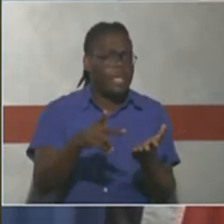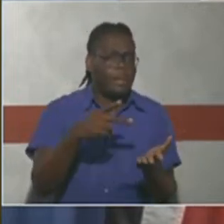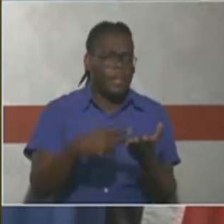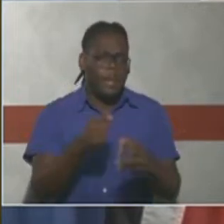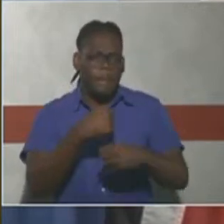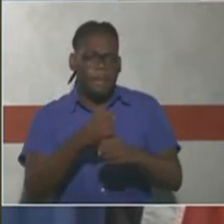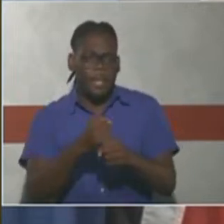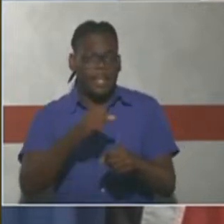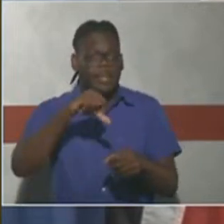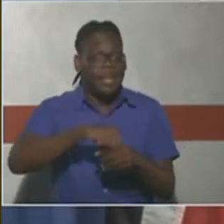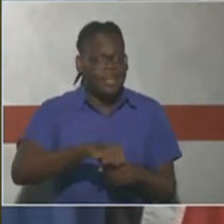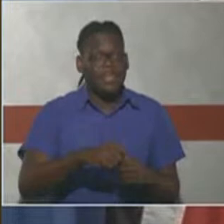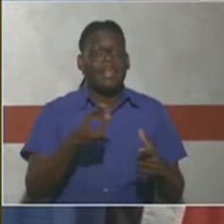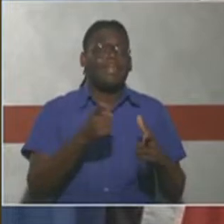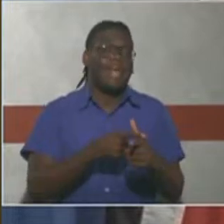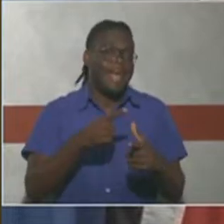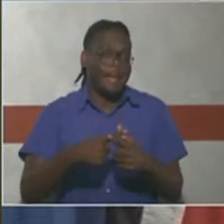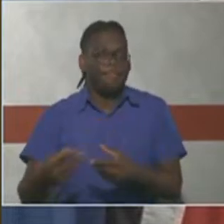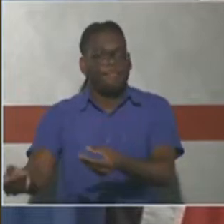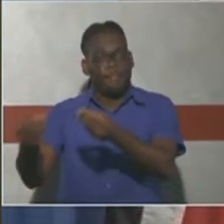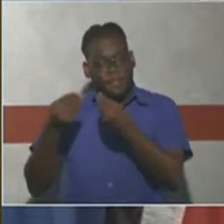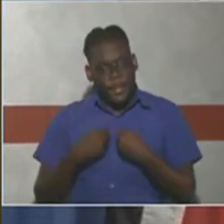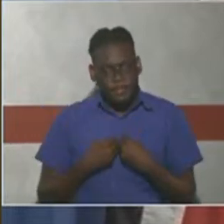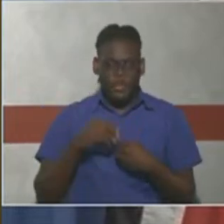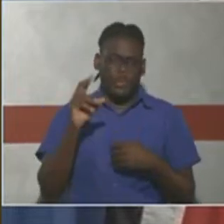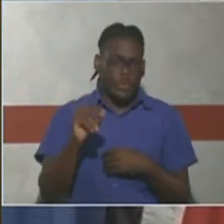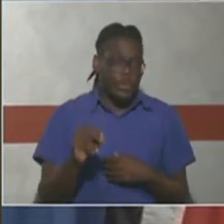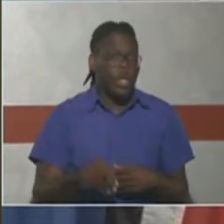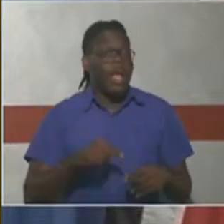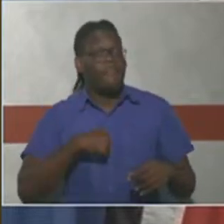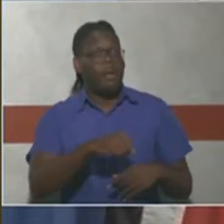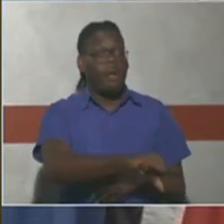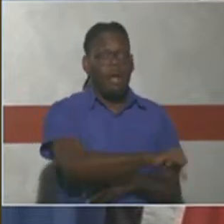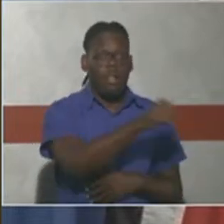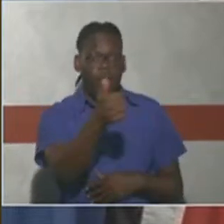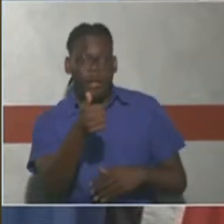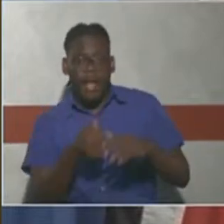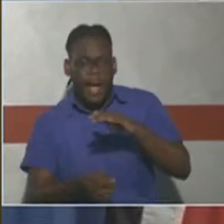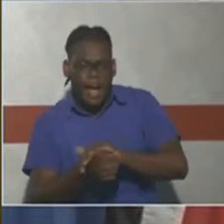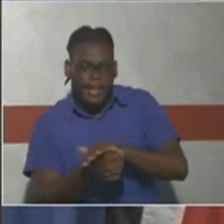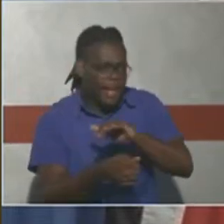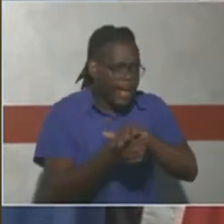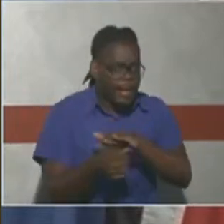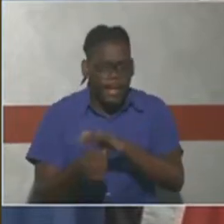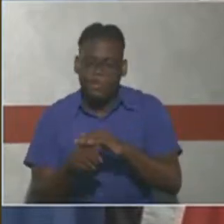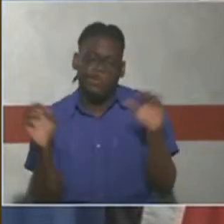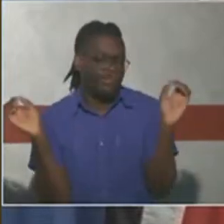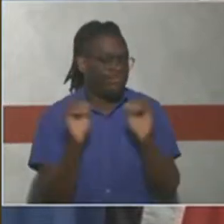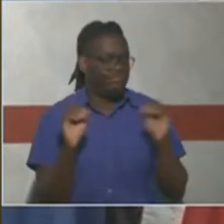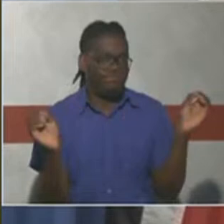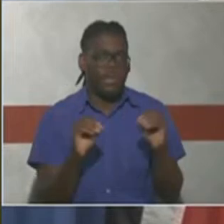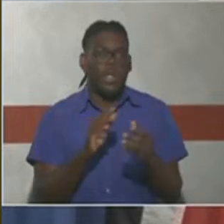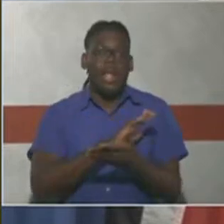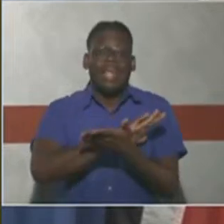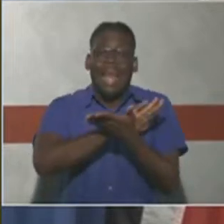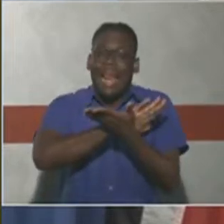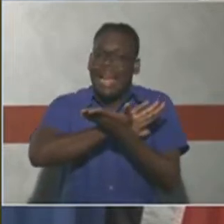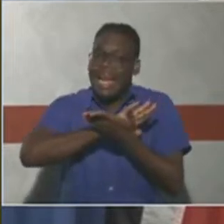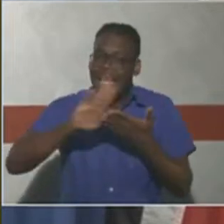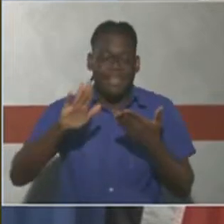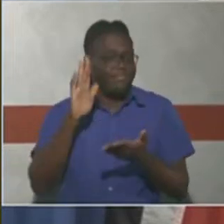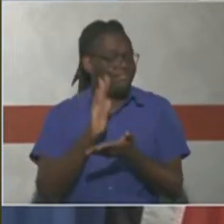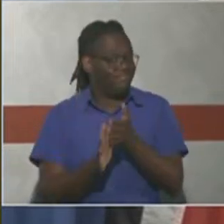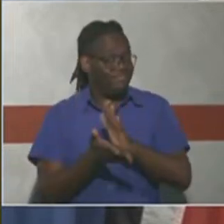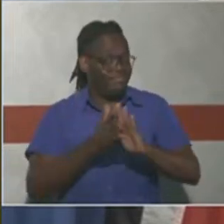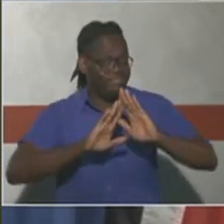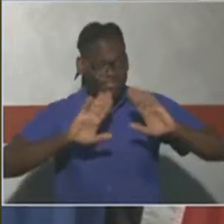extraordinary concession as far as I know. But bringing gas into the country would require certain kinds of things that we have not done